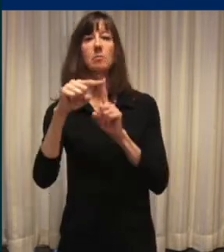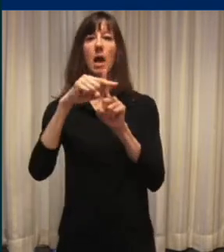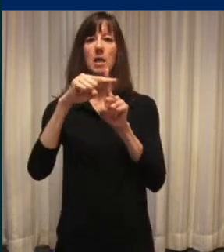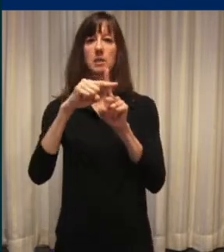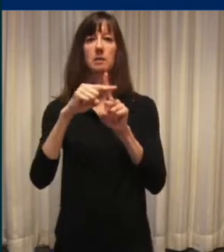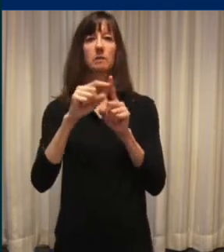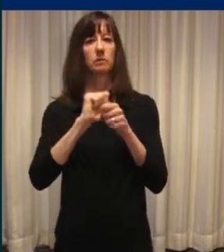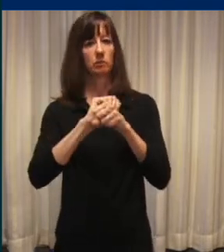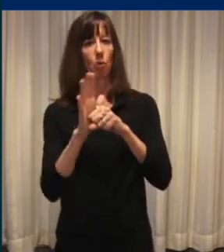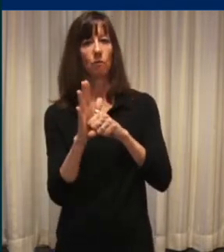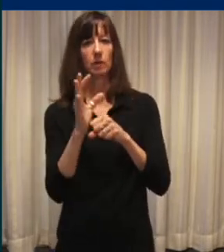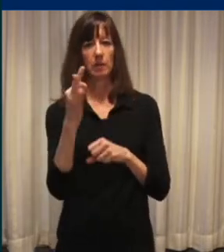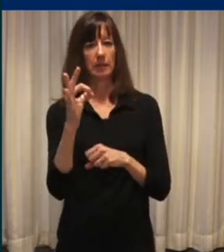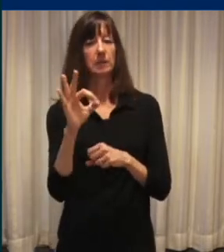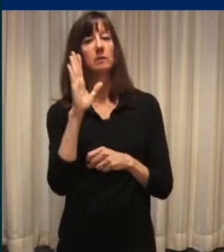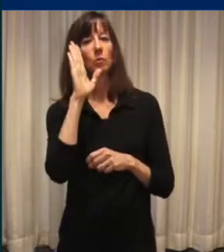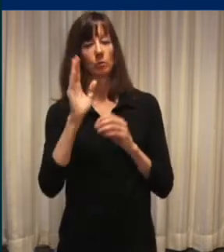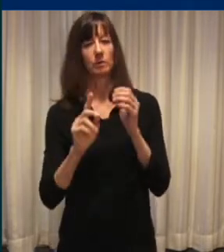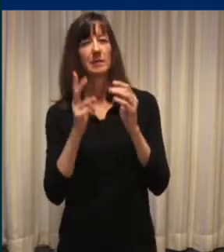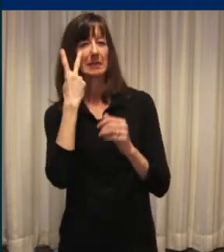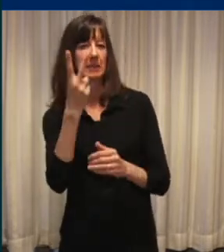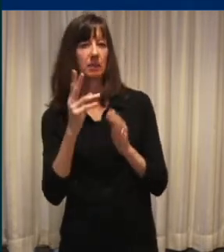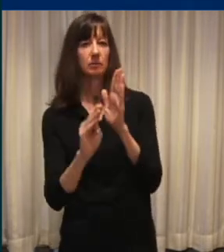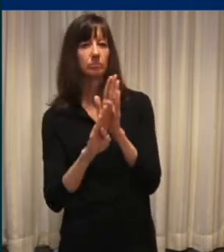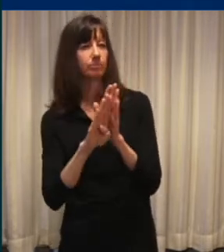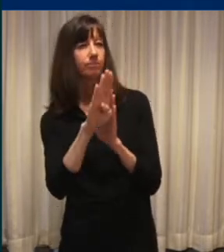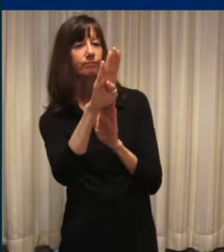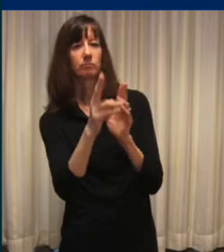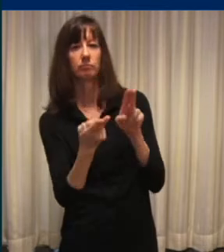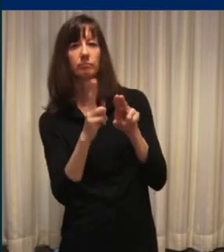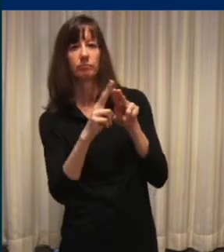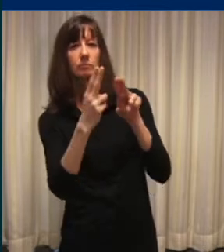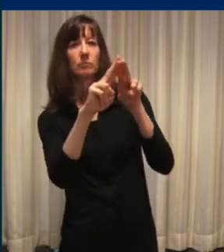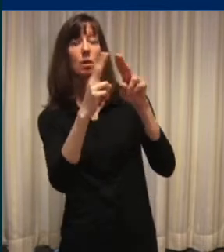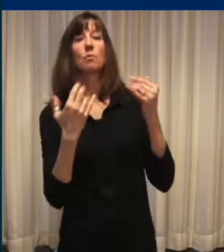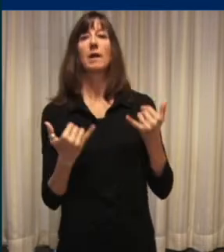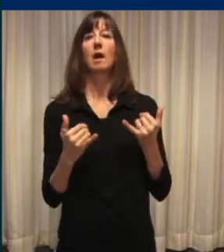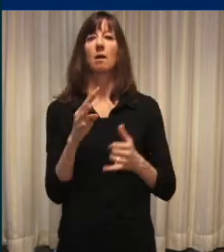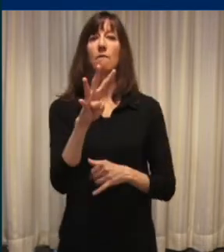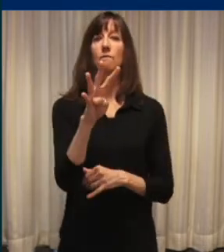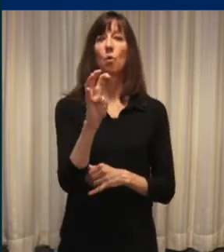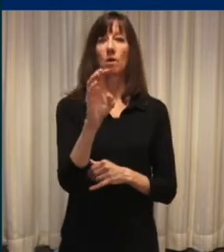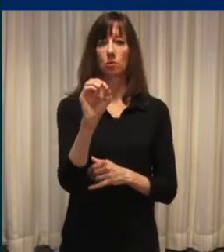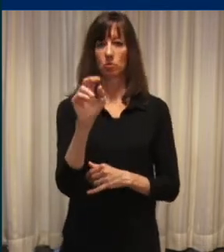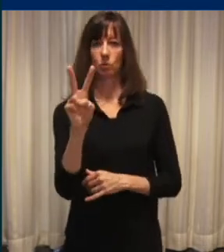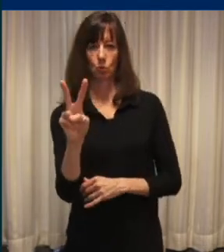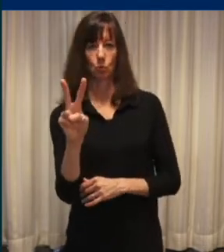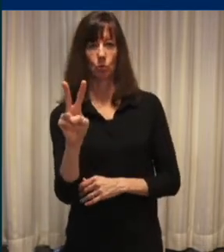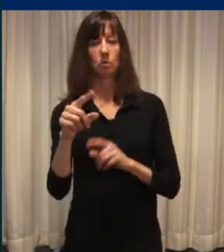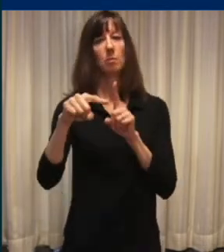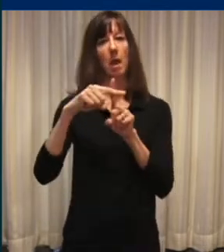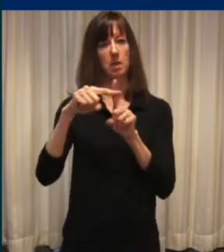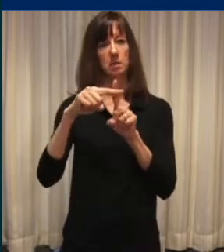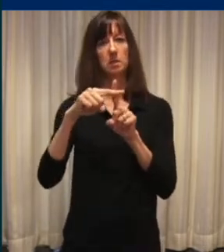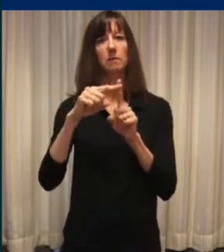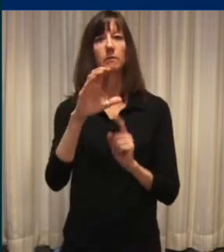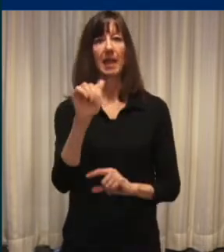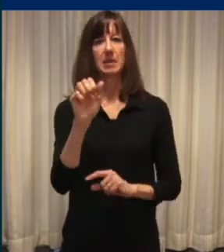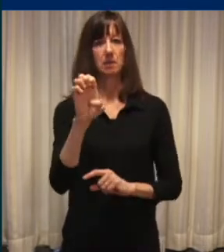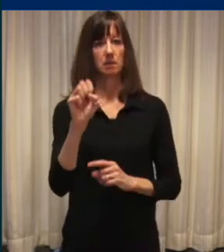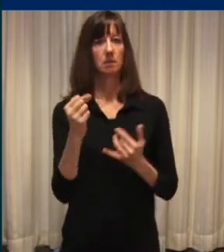Basically online with our testing, we right now have 402 positive cases confirmed. That's out